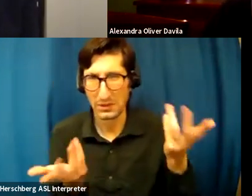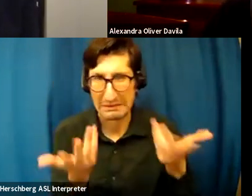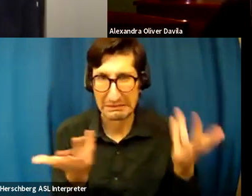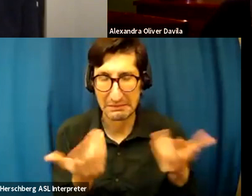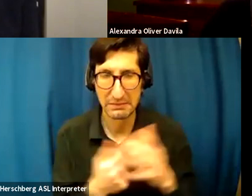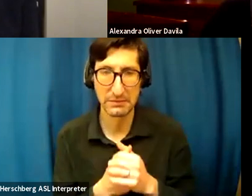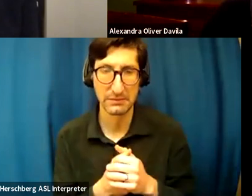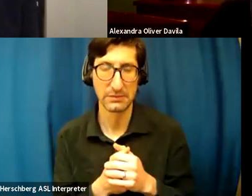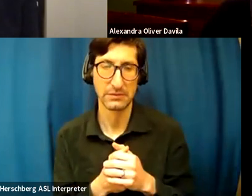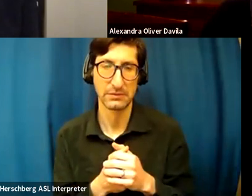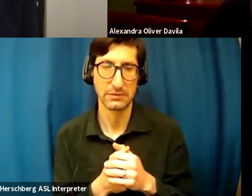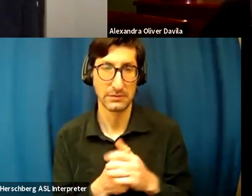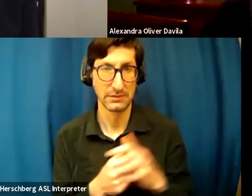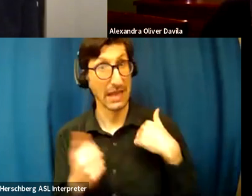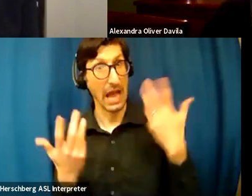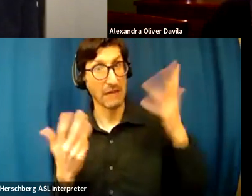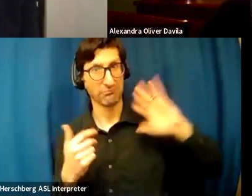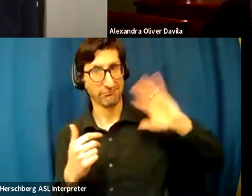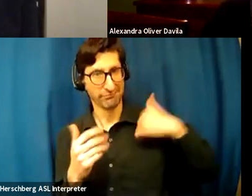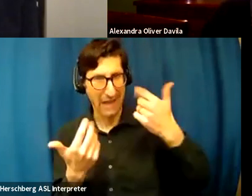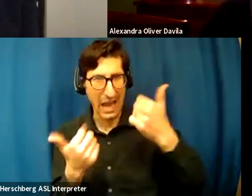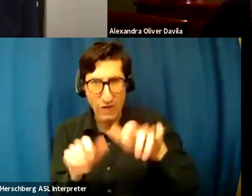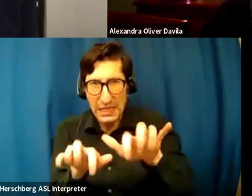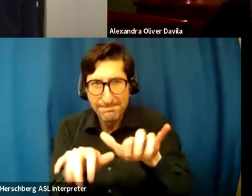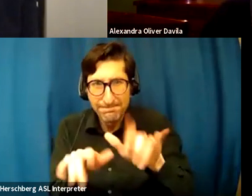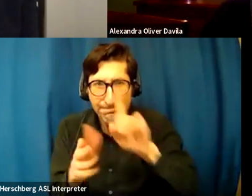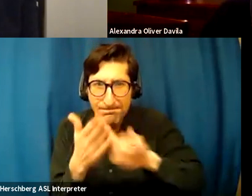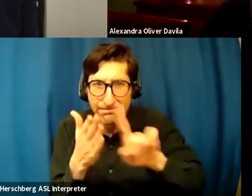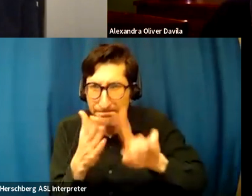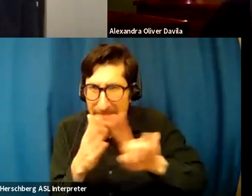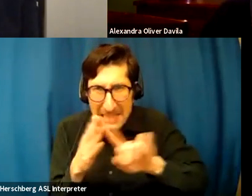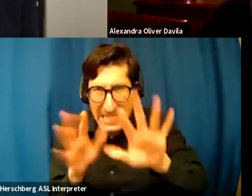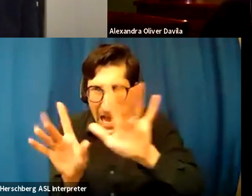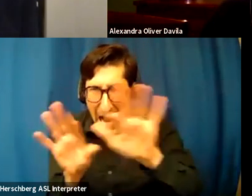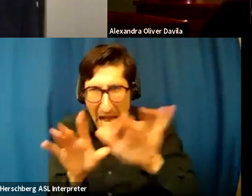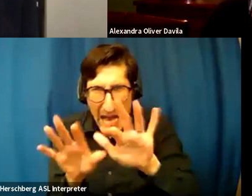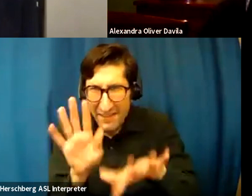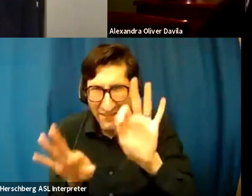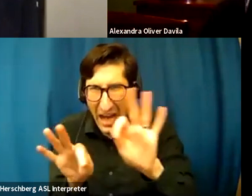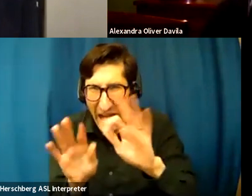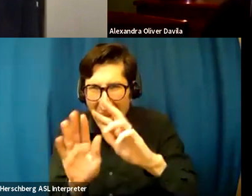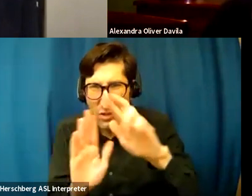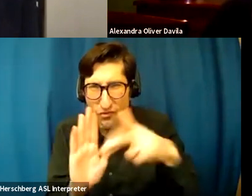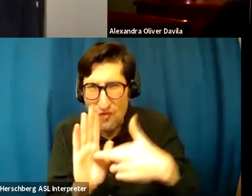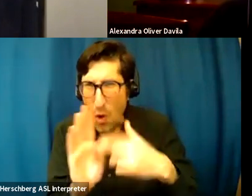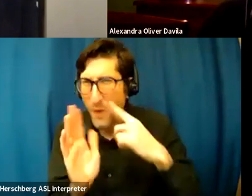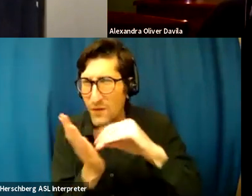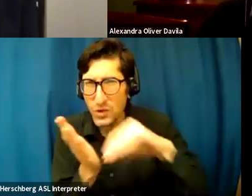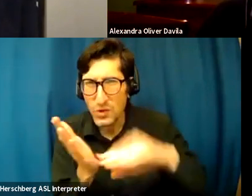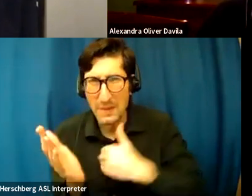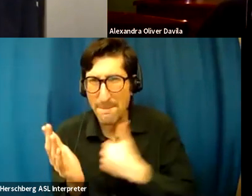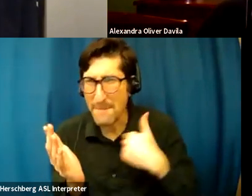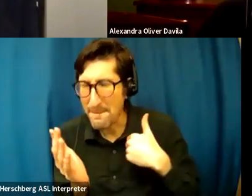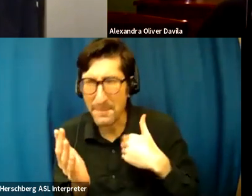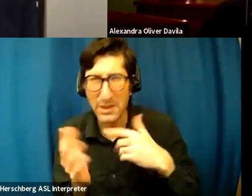You know, I've tried to look into it online just to understand the role of student members in